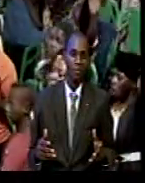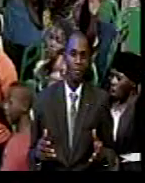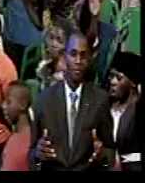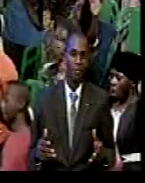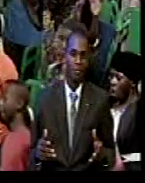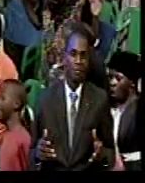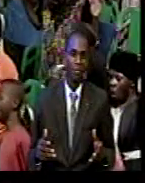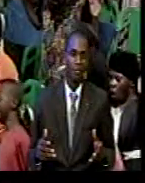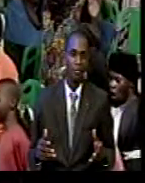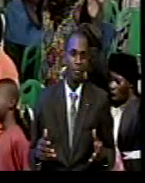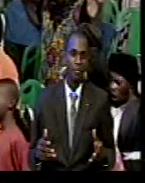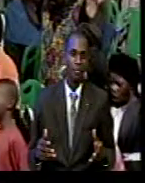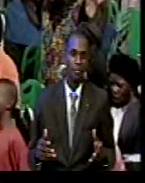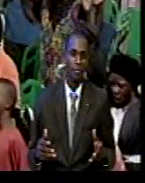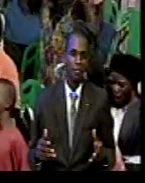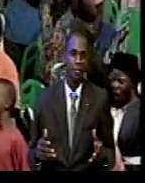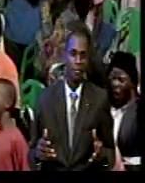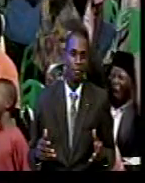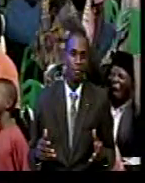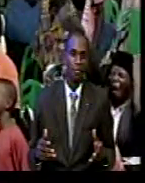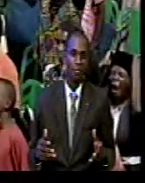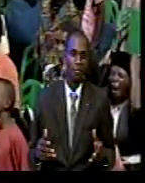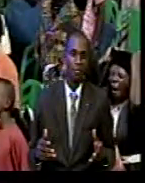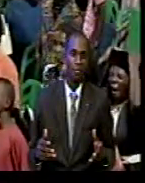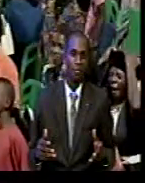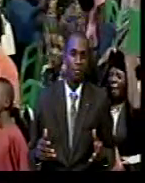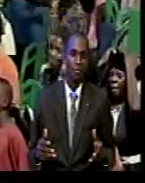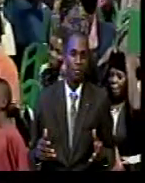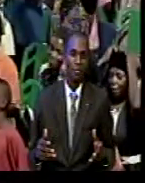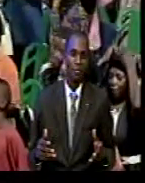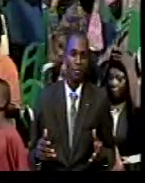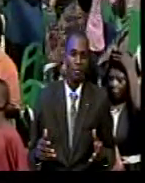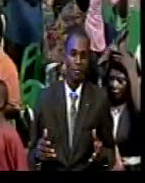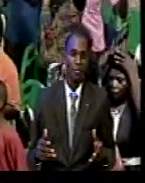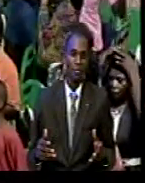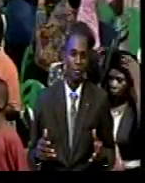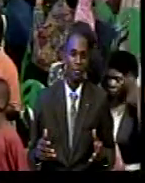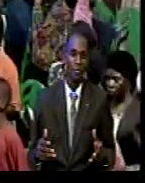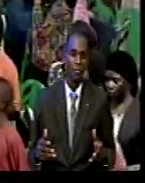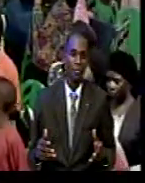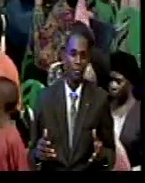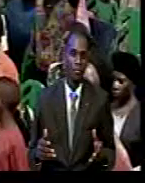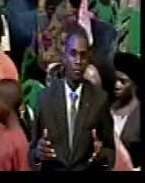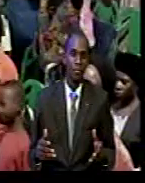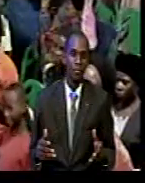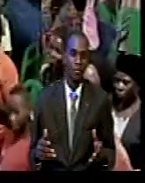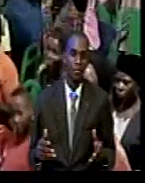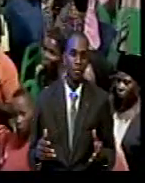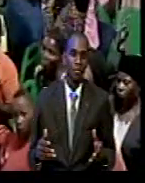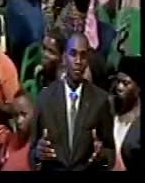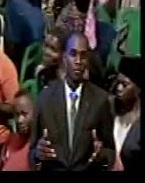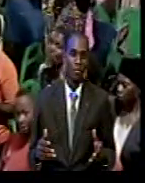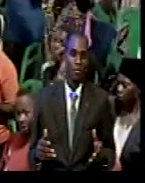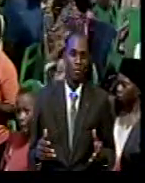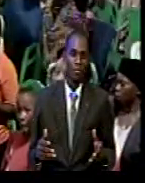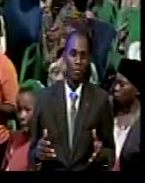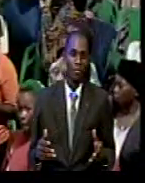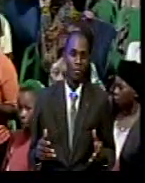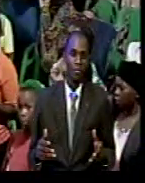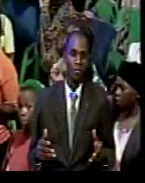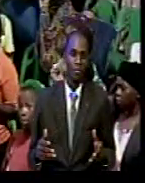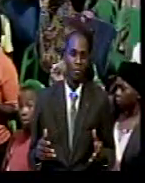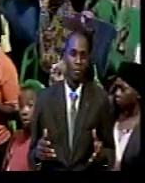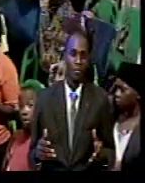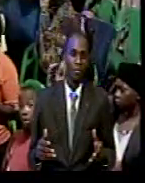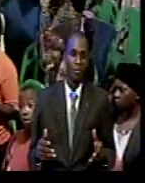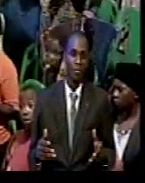Pray for the man of God now. Pray. What do you want God to do for him? He has used him to praise us. Tell